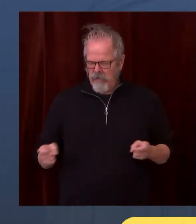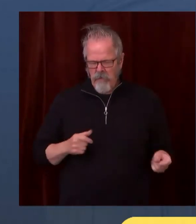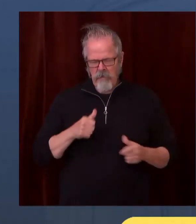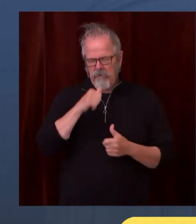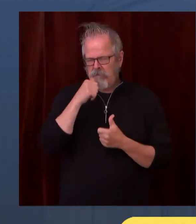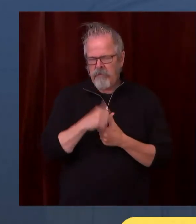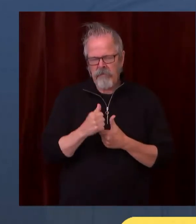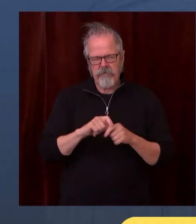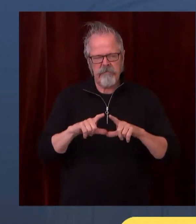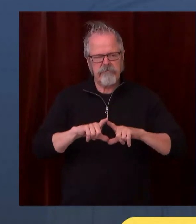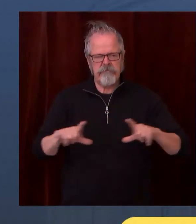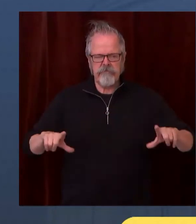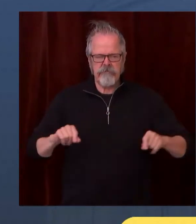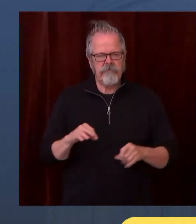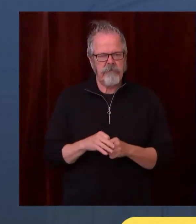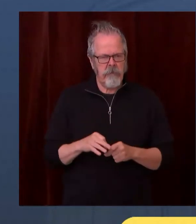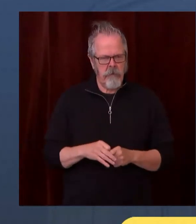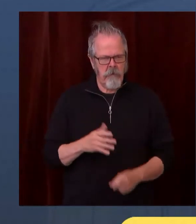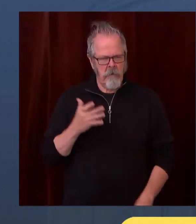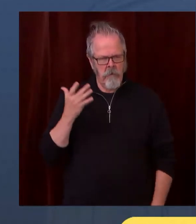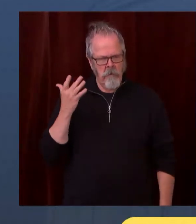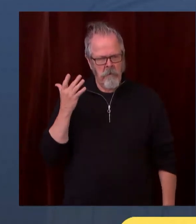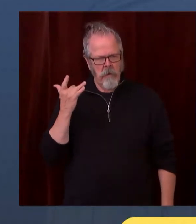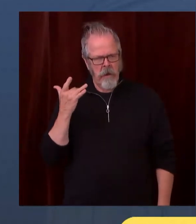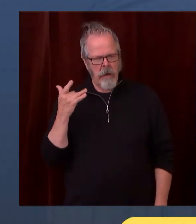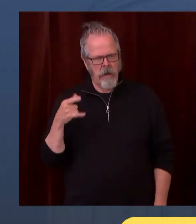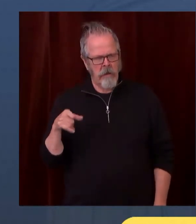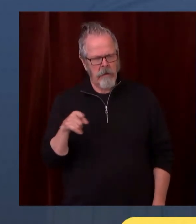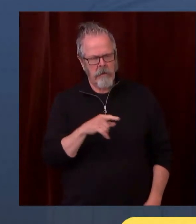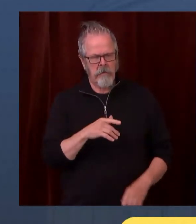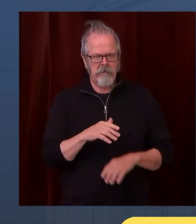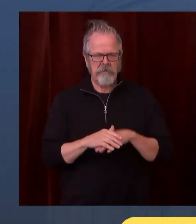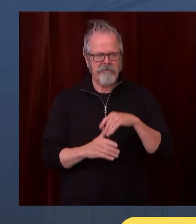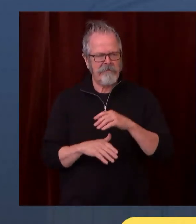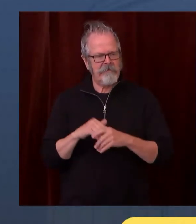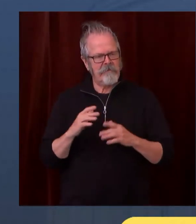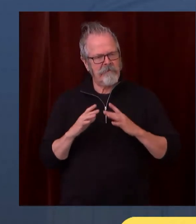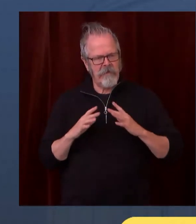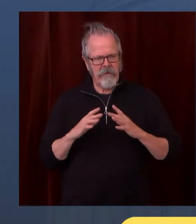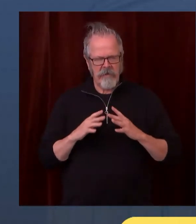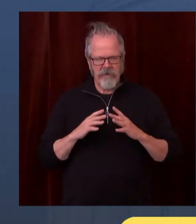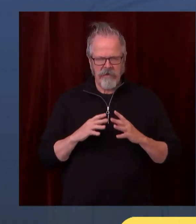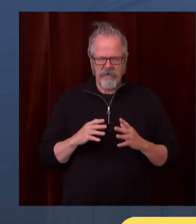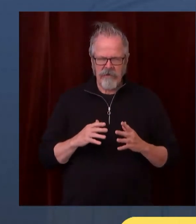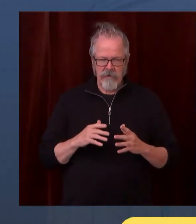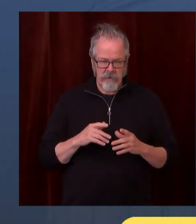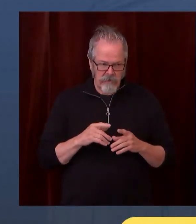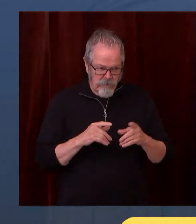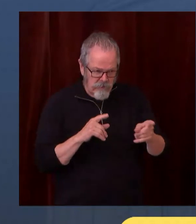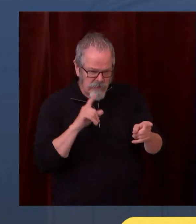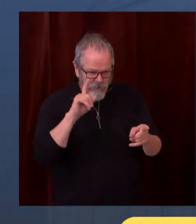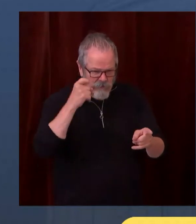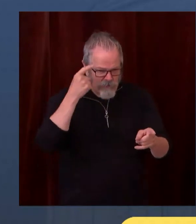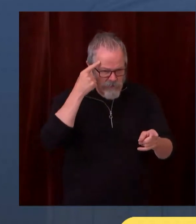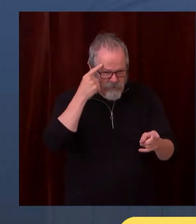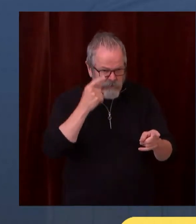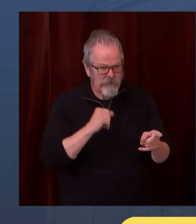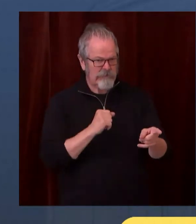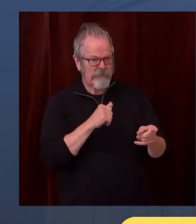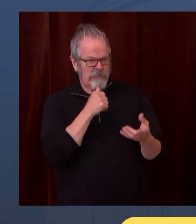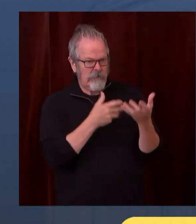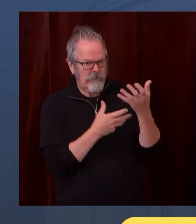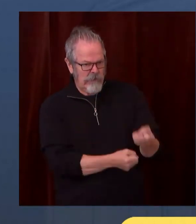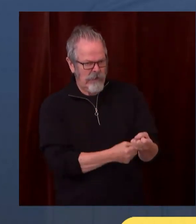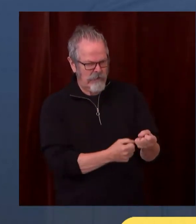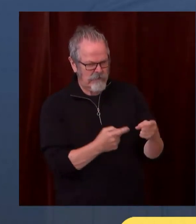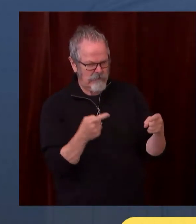forward under the current system and why you don't. Well, maybe I've dealt with Donald Trump a little bit more, and I've